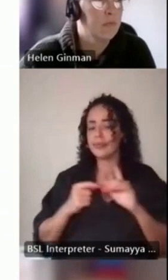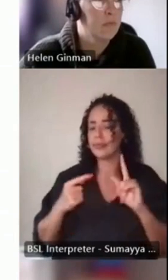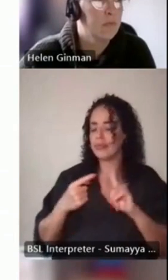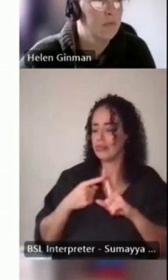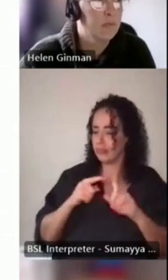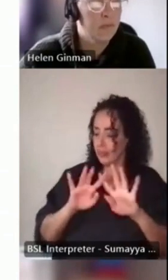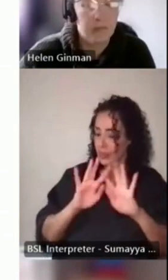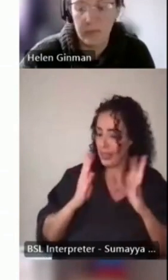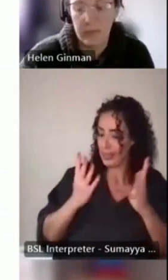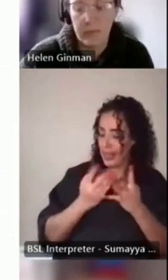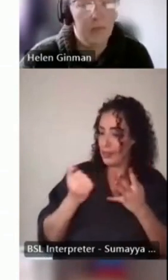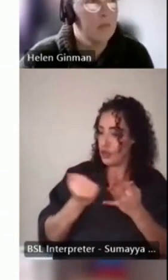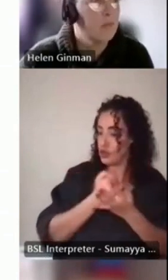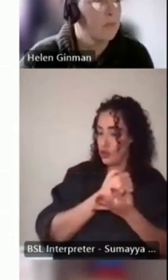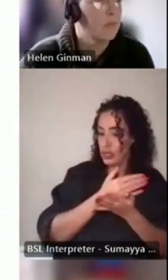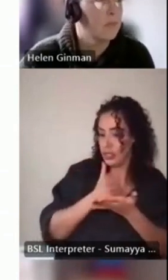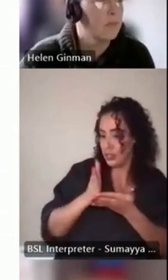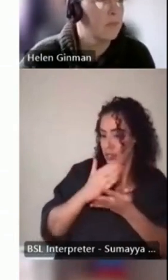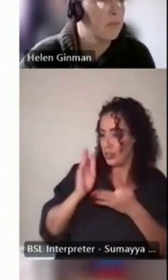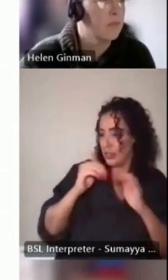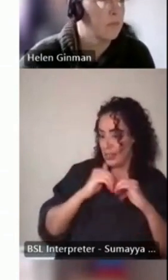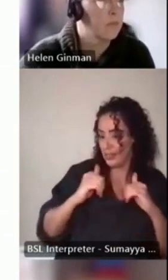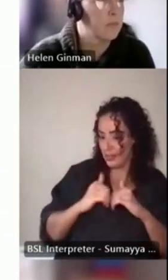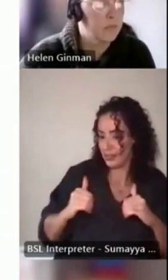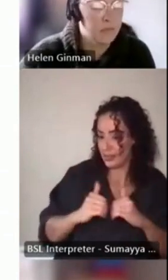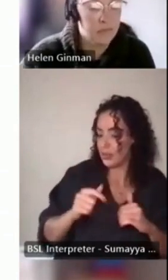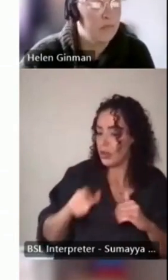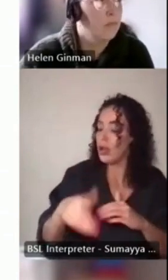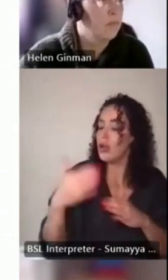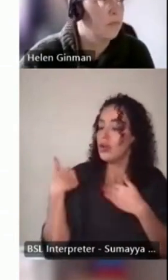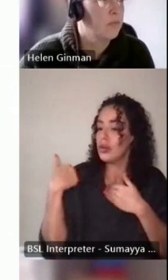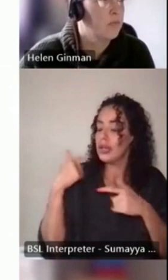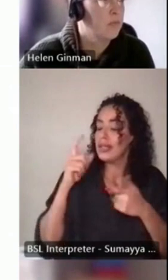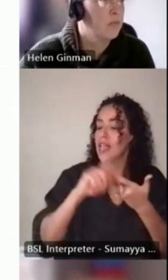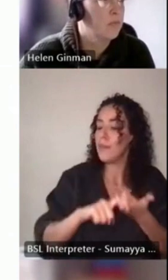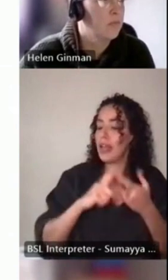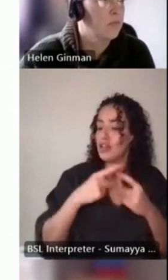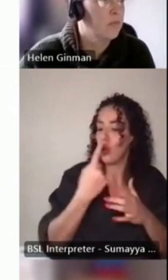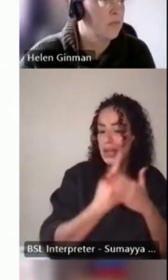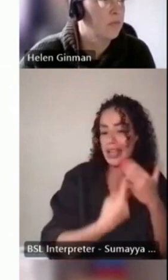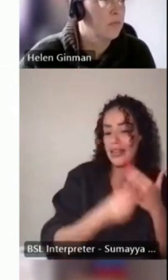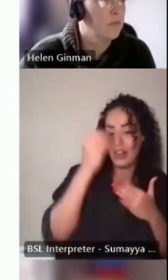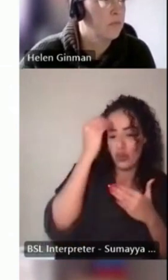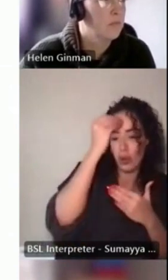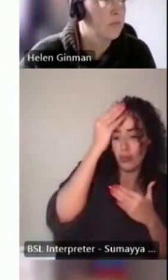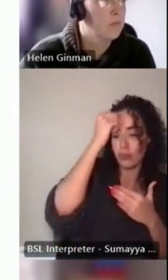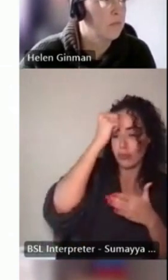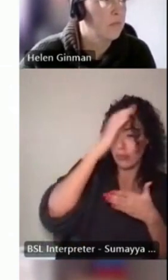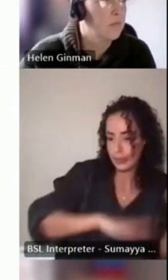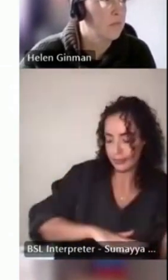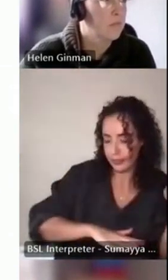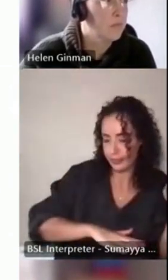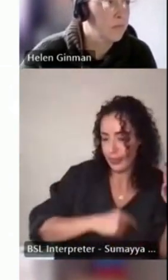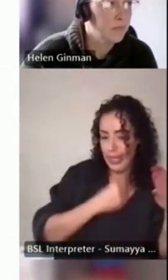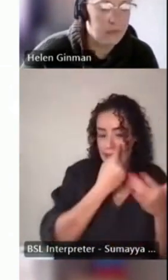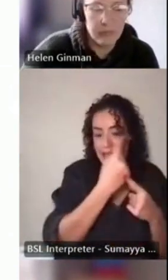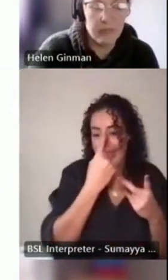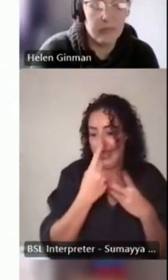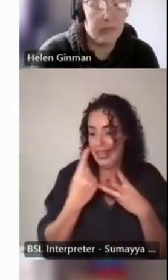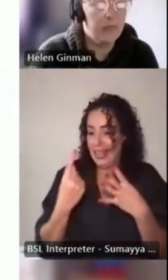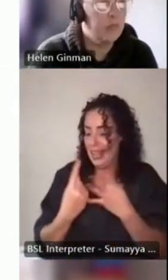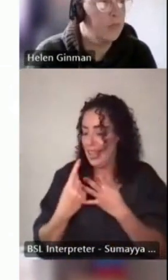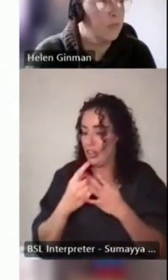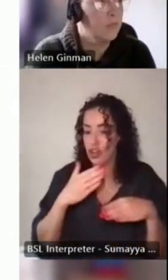team should divide responsibilities based on individual expertise, with each member handling tasks aligned with their